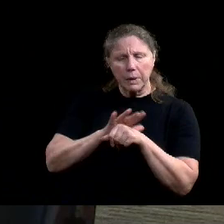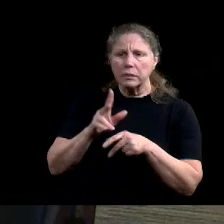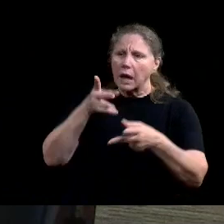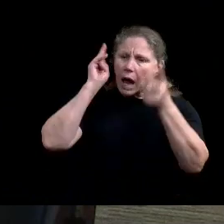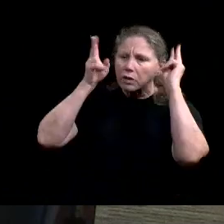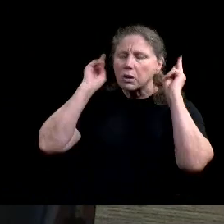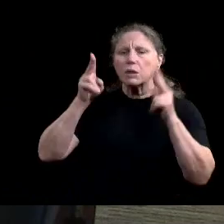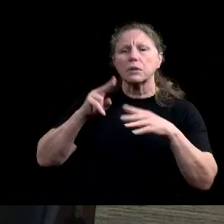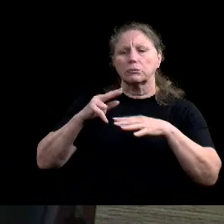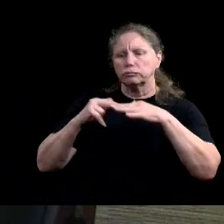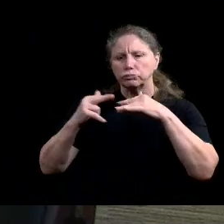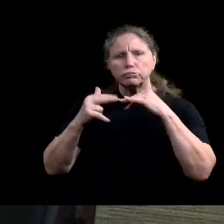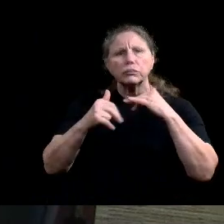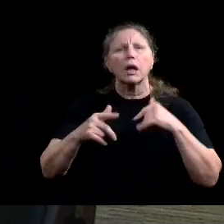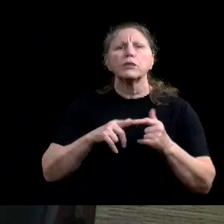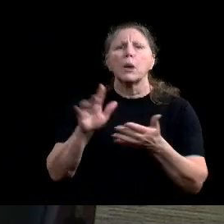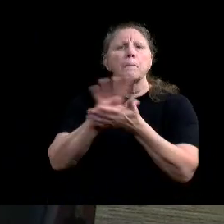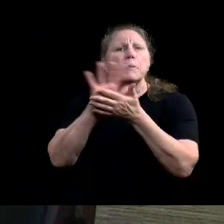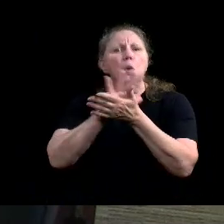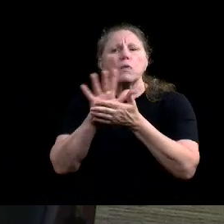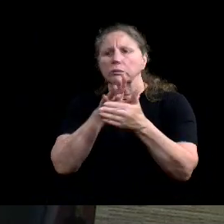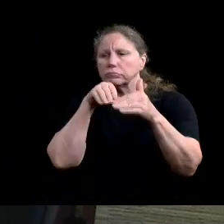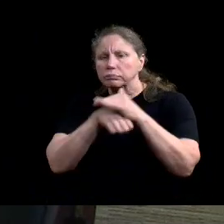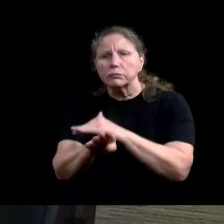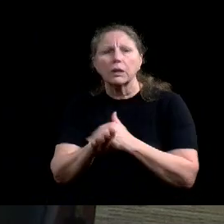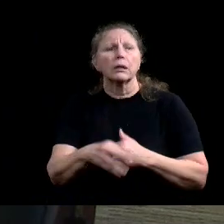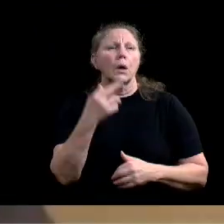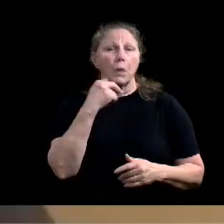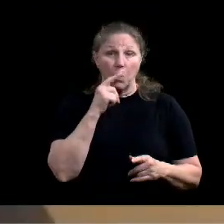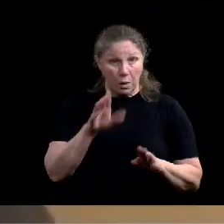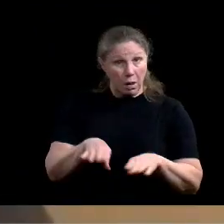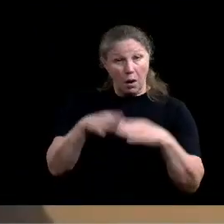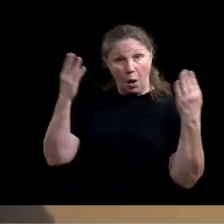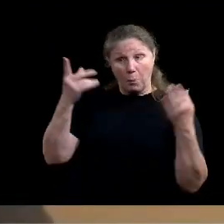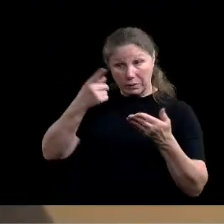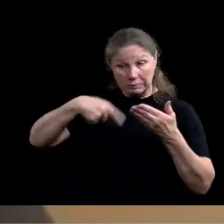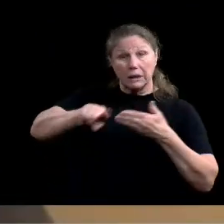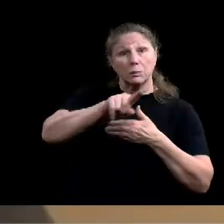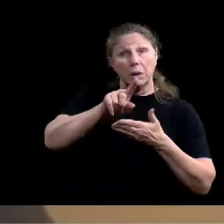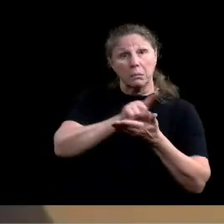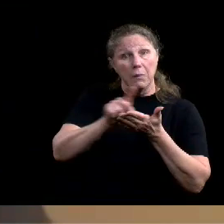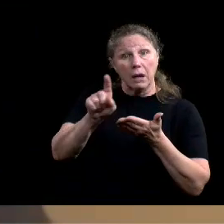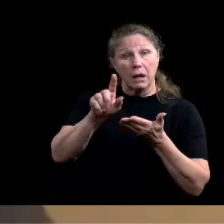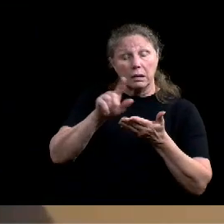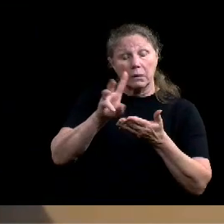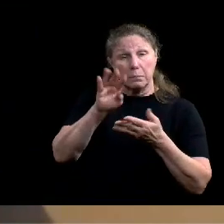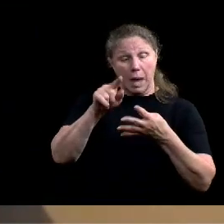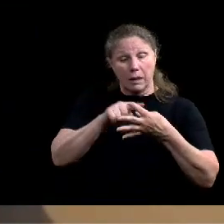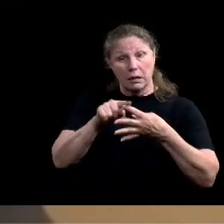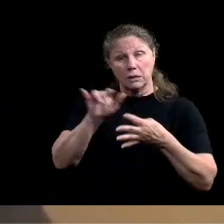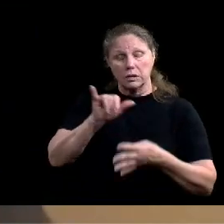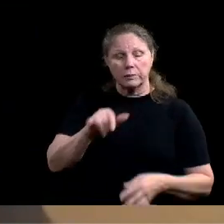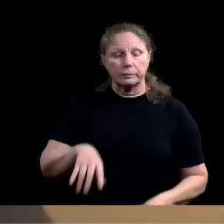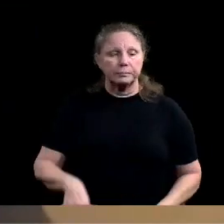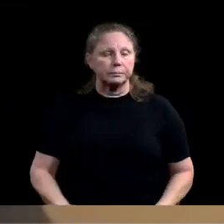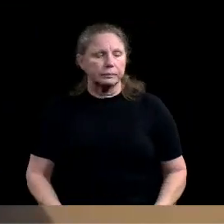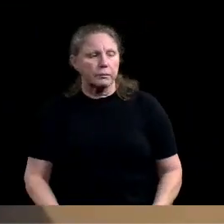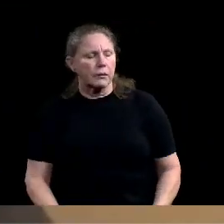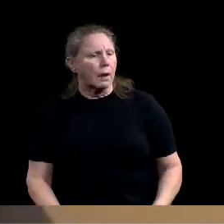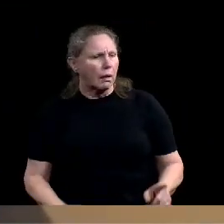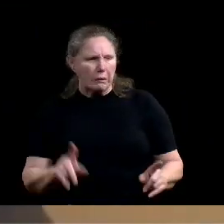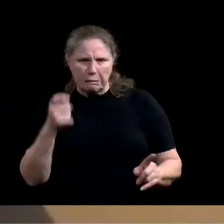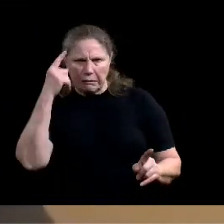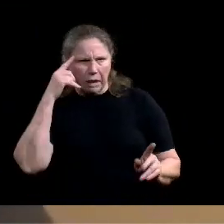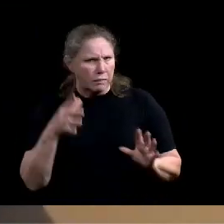those going to be opening up in the first week of May? Well, I was not aware of the governor's comments this morning, and so I'll have to review